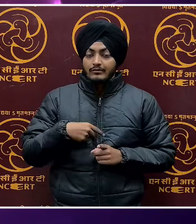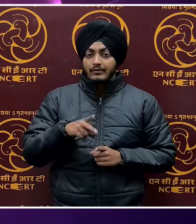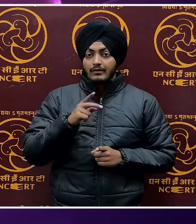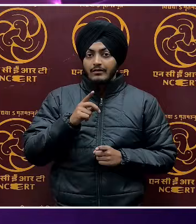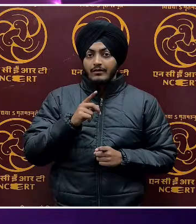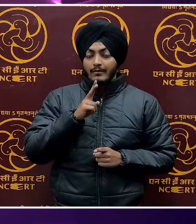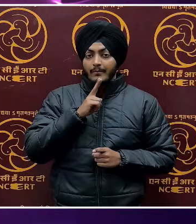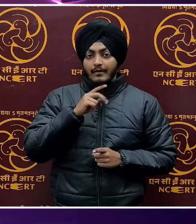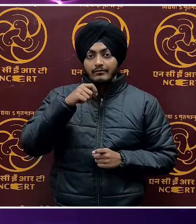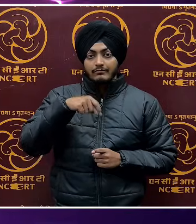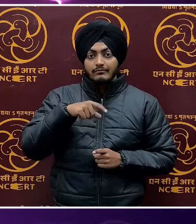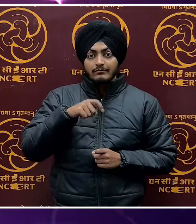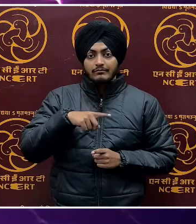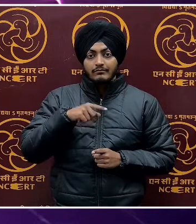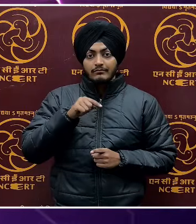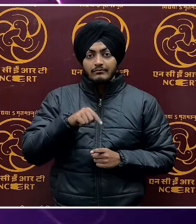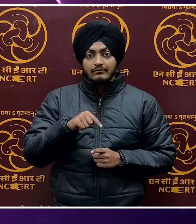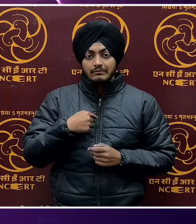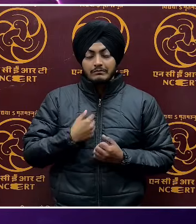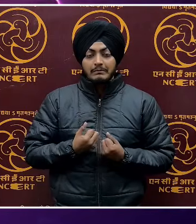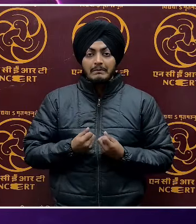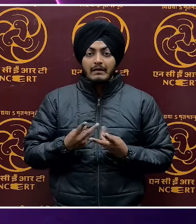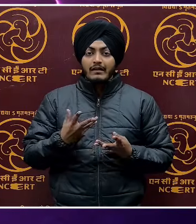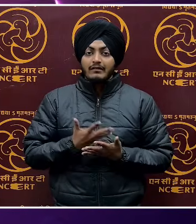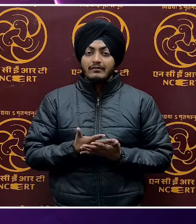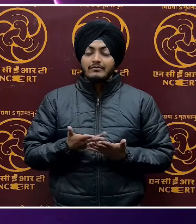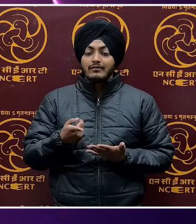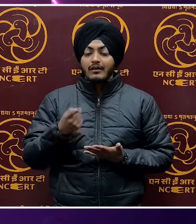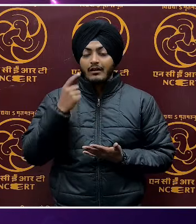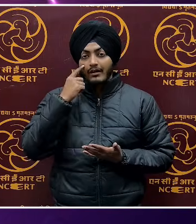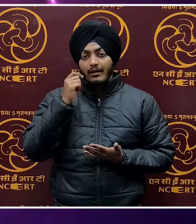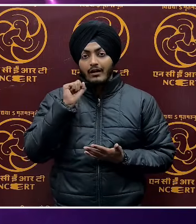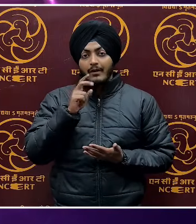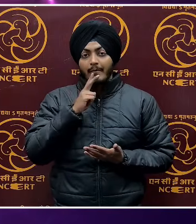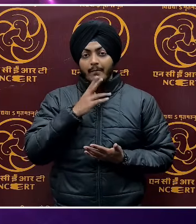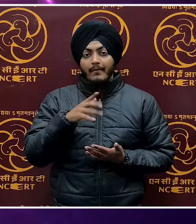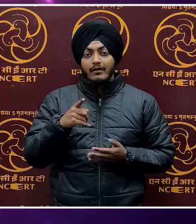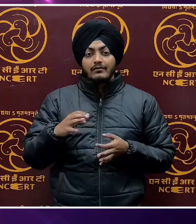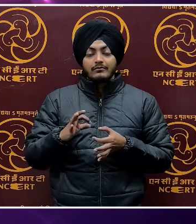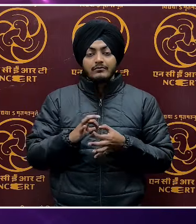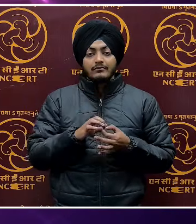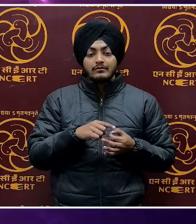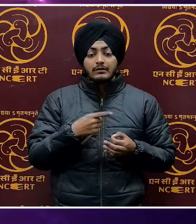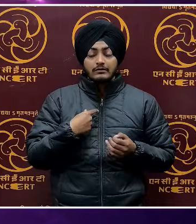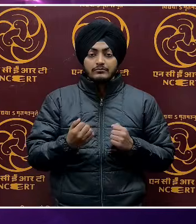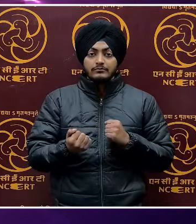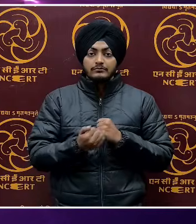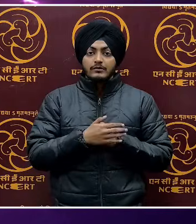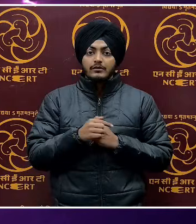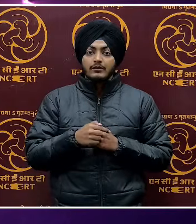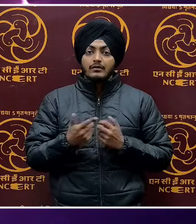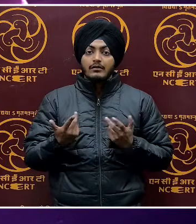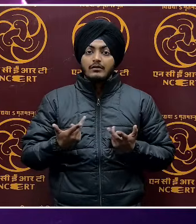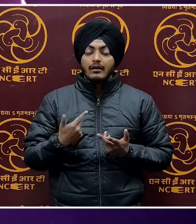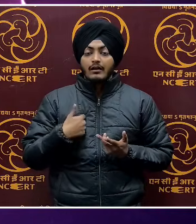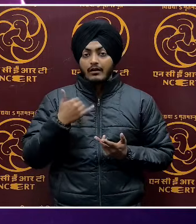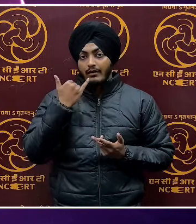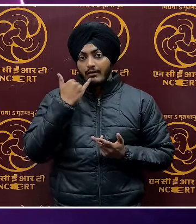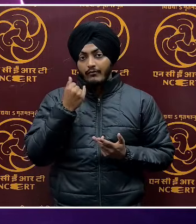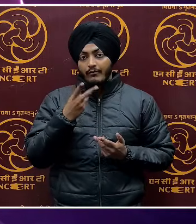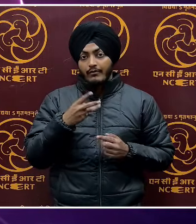and now we have associated water with a lot of things. What do you associate water with? You can let us know by calling us on